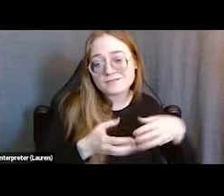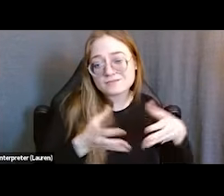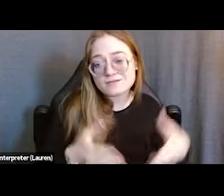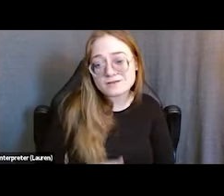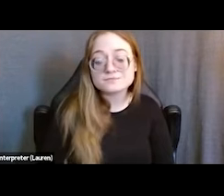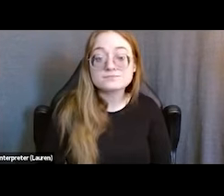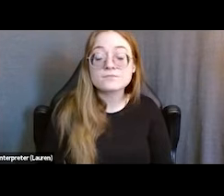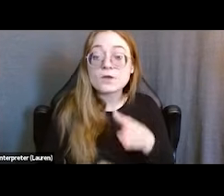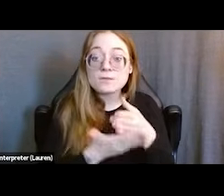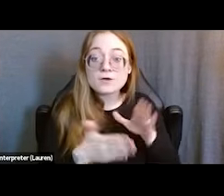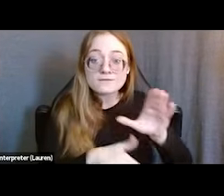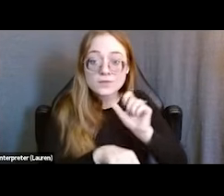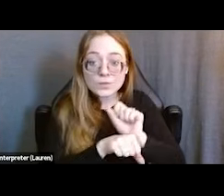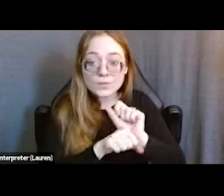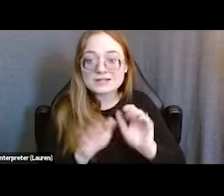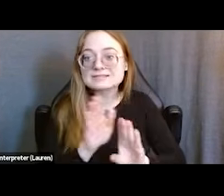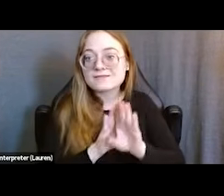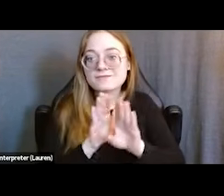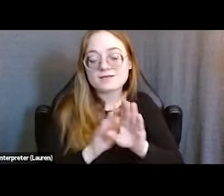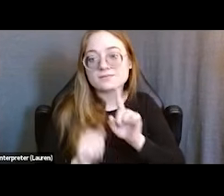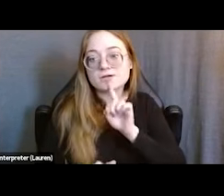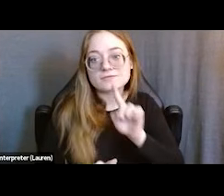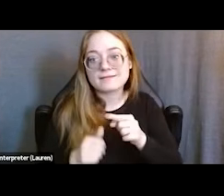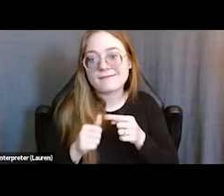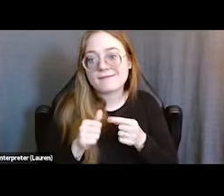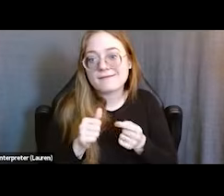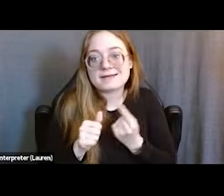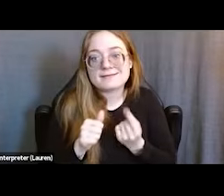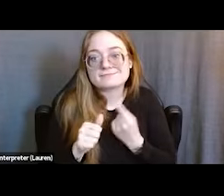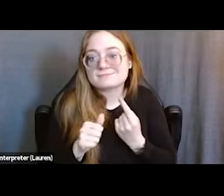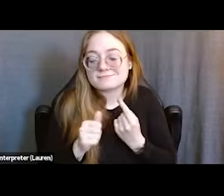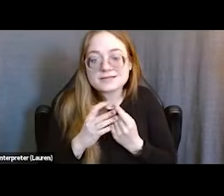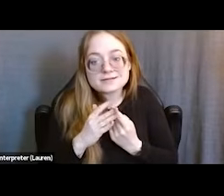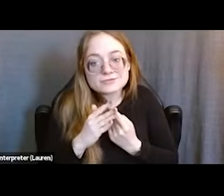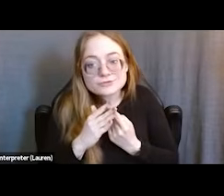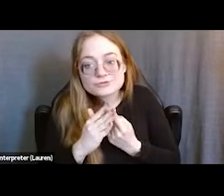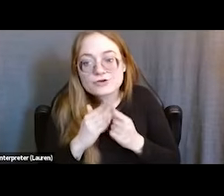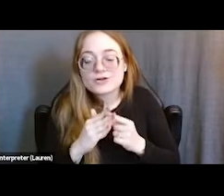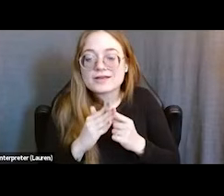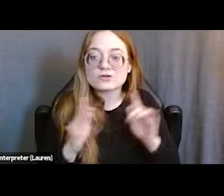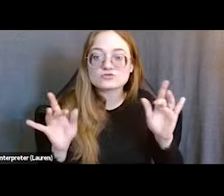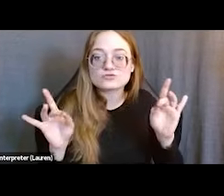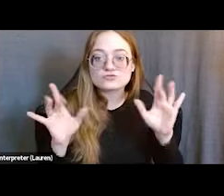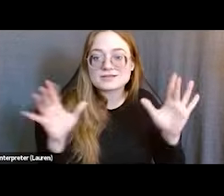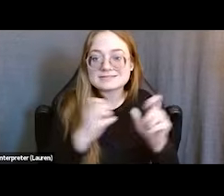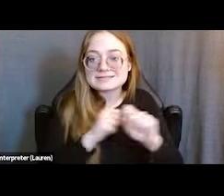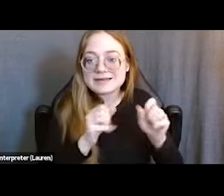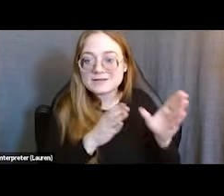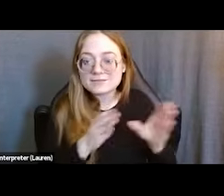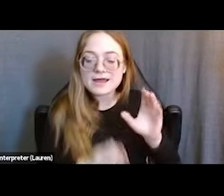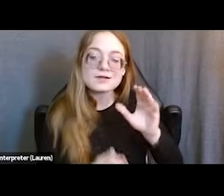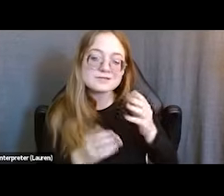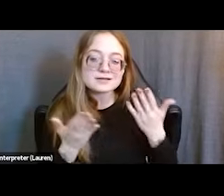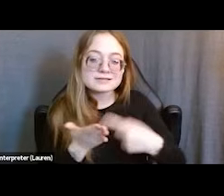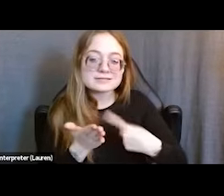part of the work is to develop a really initial crisis and safety plan. Sometimes we call that a soothing plan, or it has a soothing component to